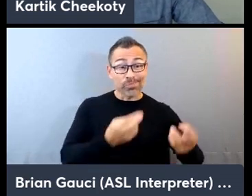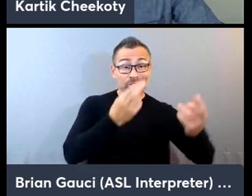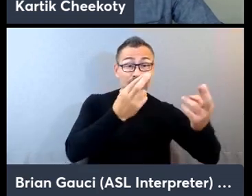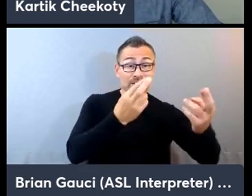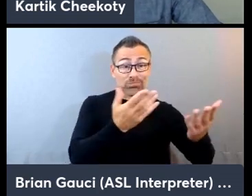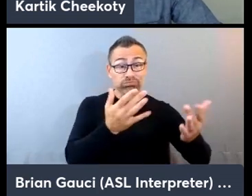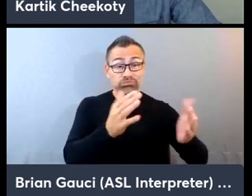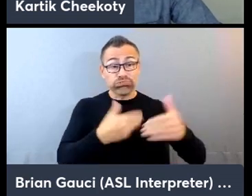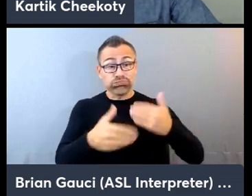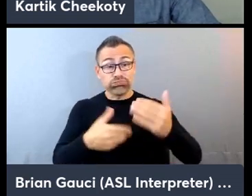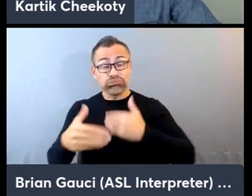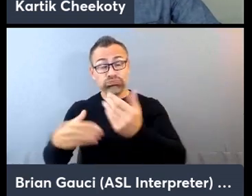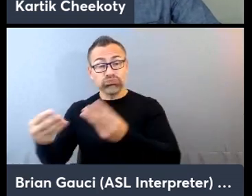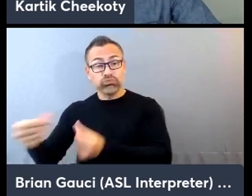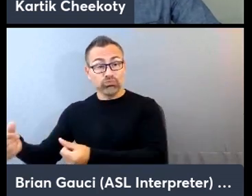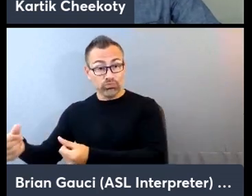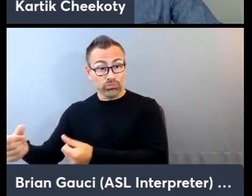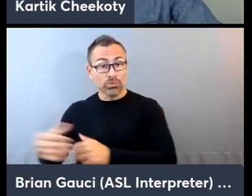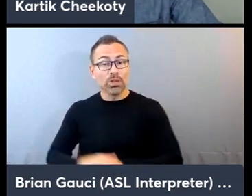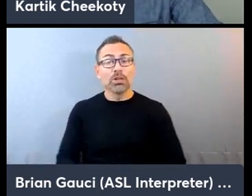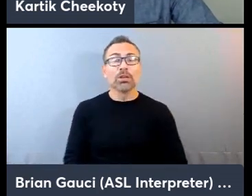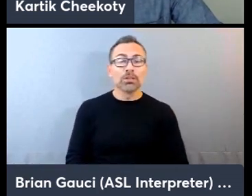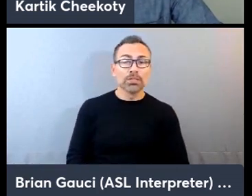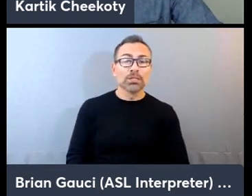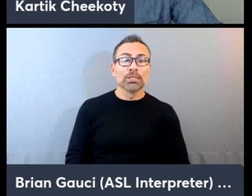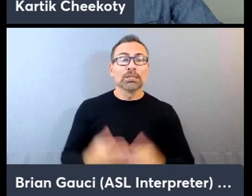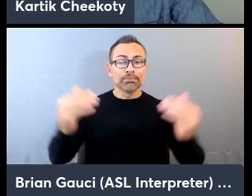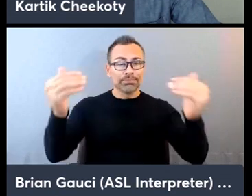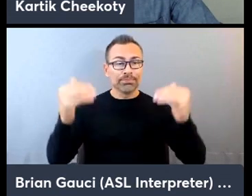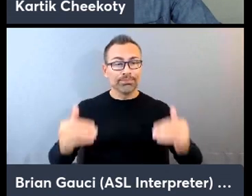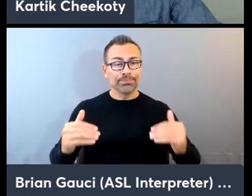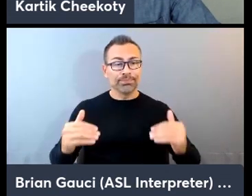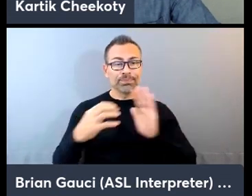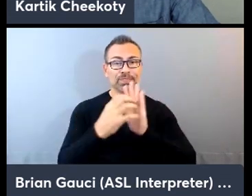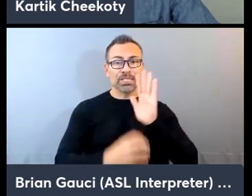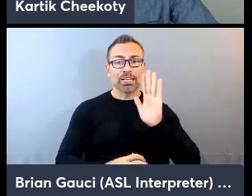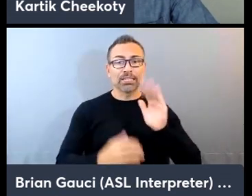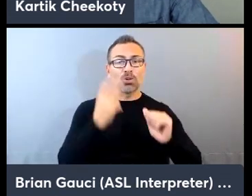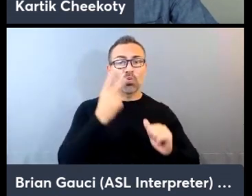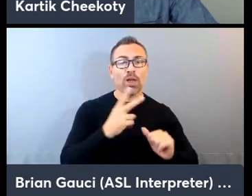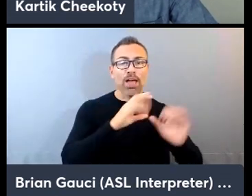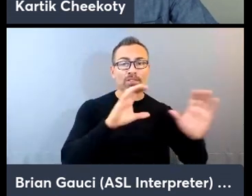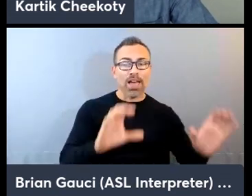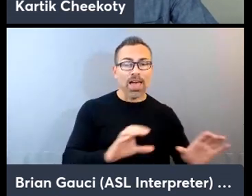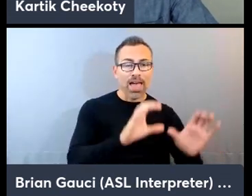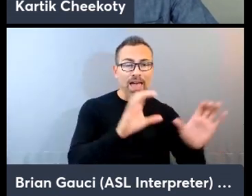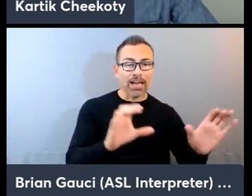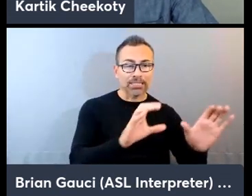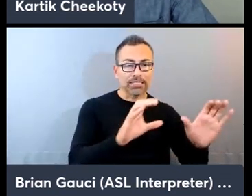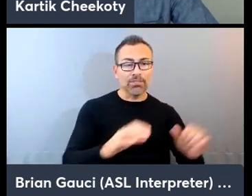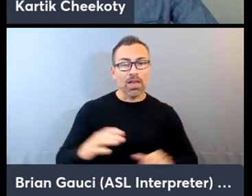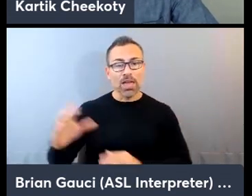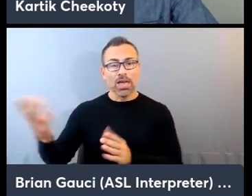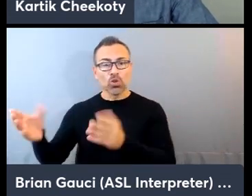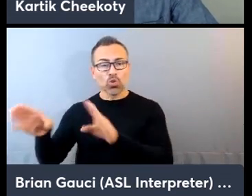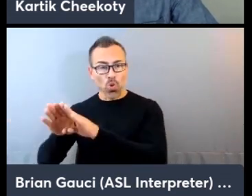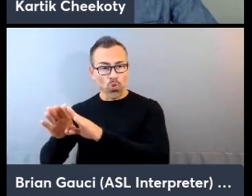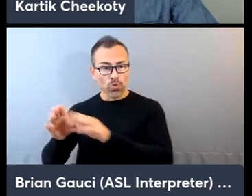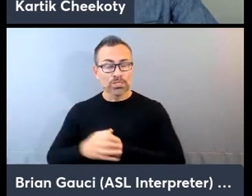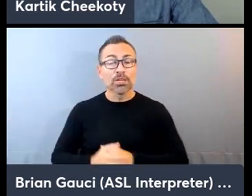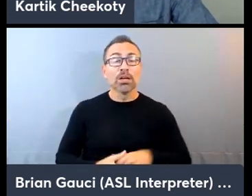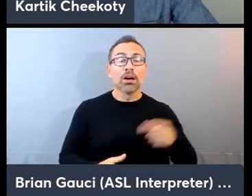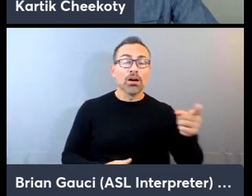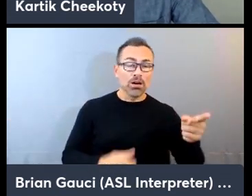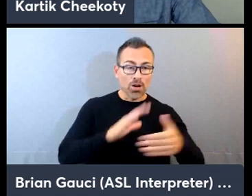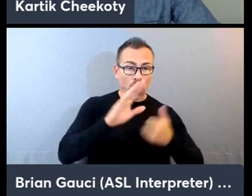right? Content below is divided into two panels, like active and closed recommendations. Now, all of the account team curated